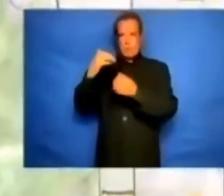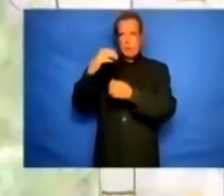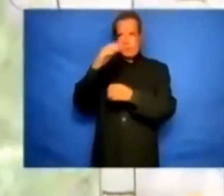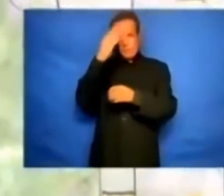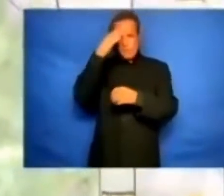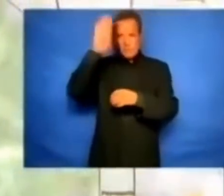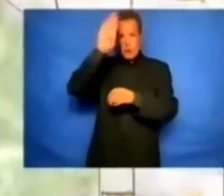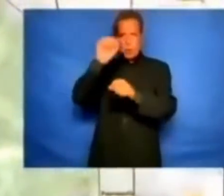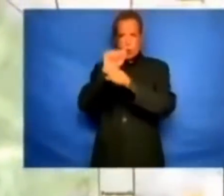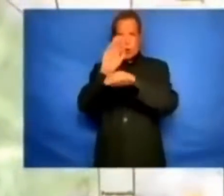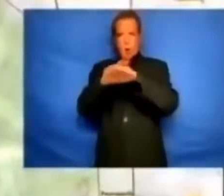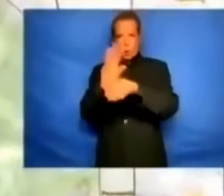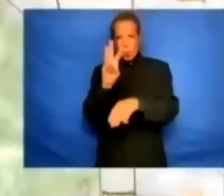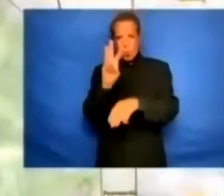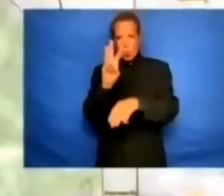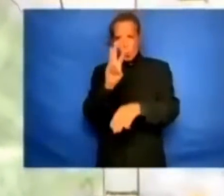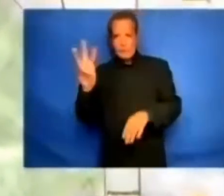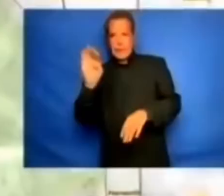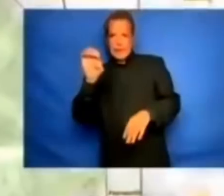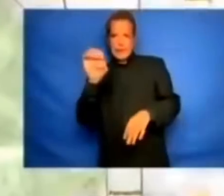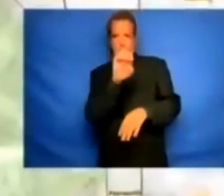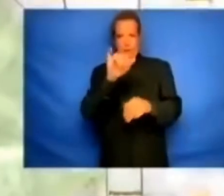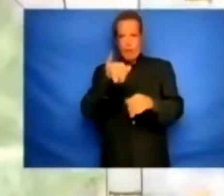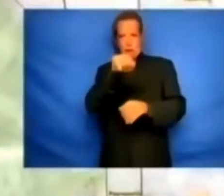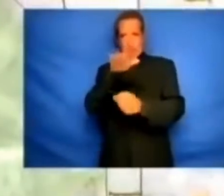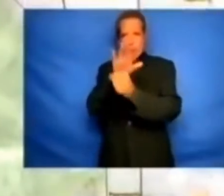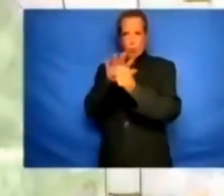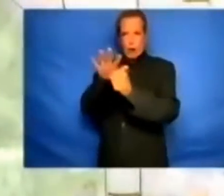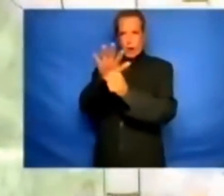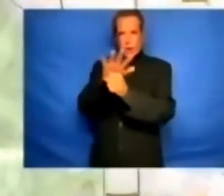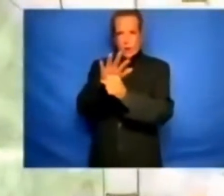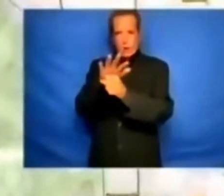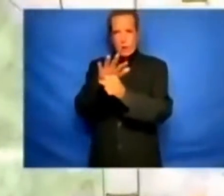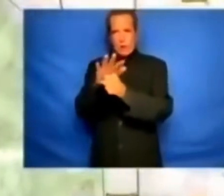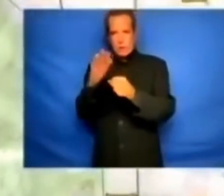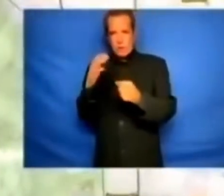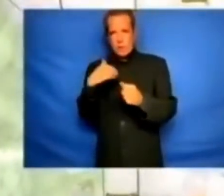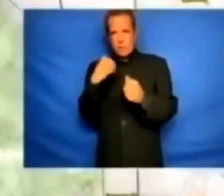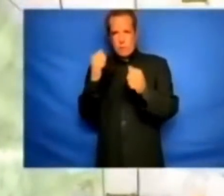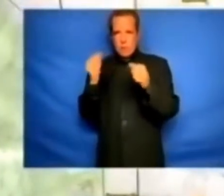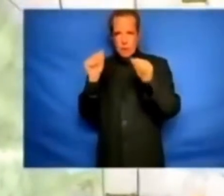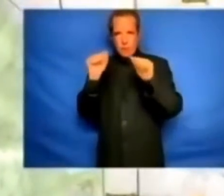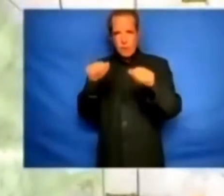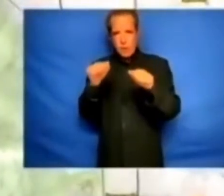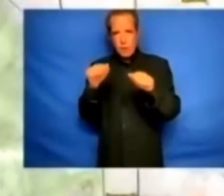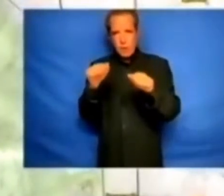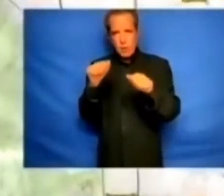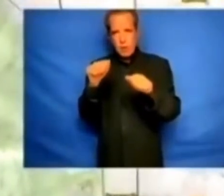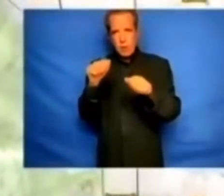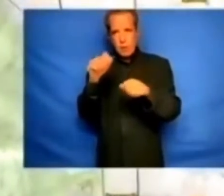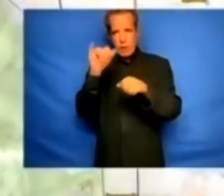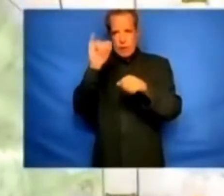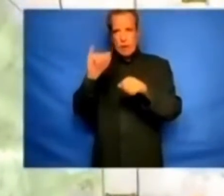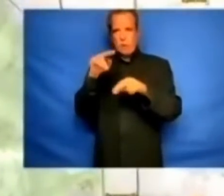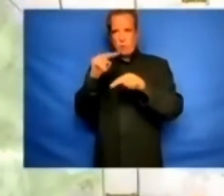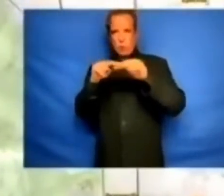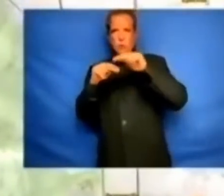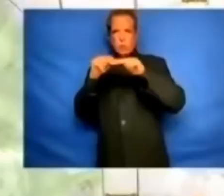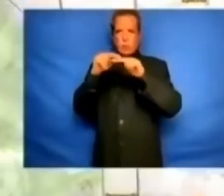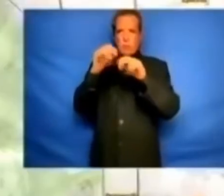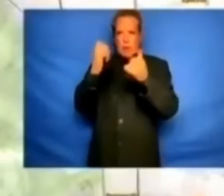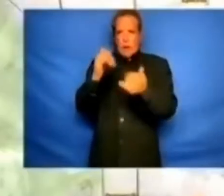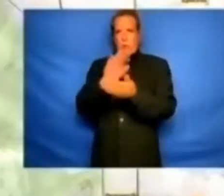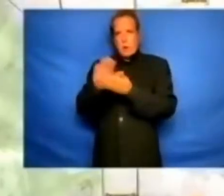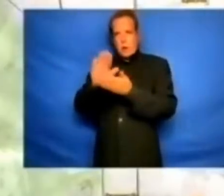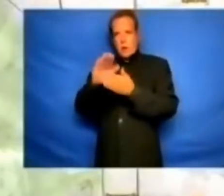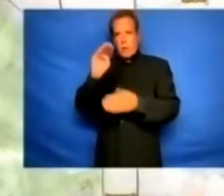and east in this area. We've been able to get hose lays in behind the line construction, so they're in there mopping up and securing the line where they